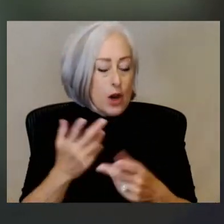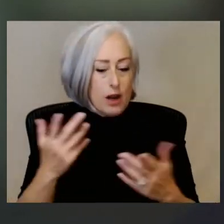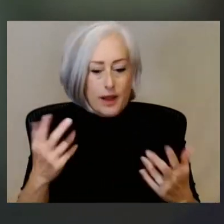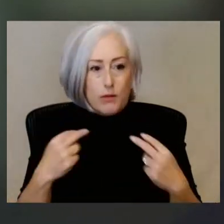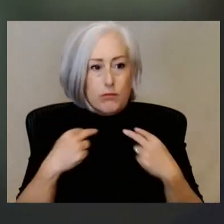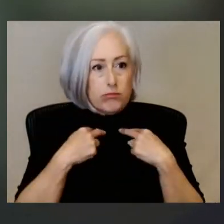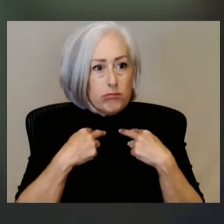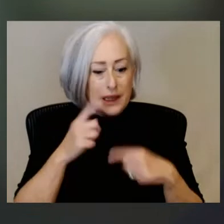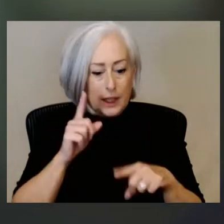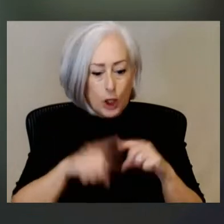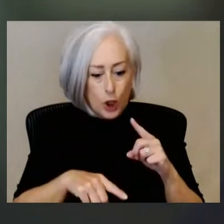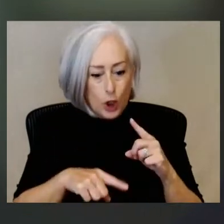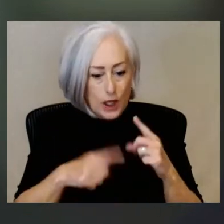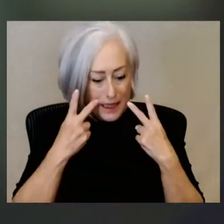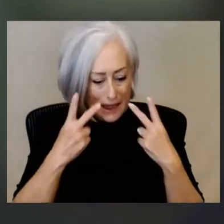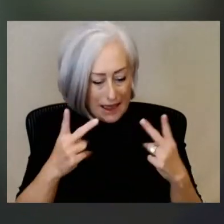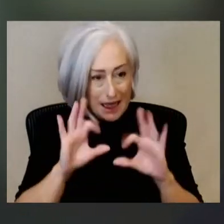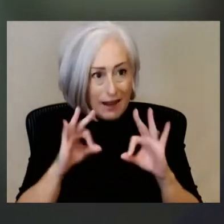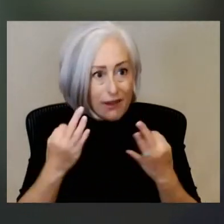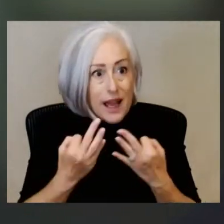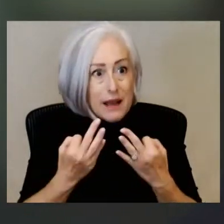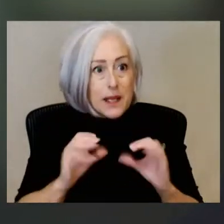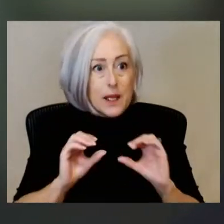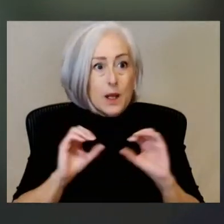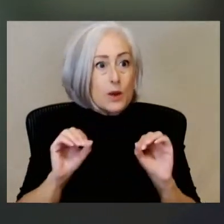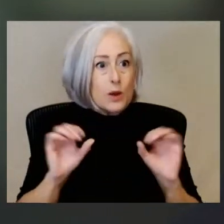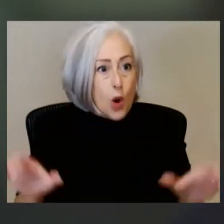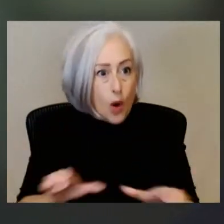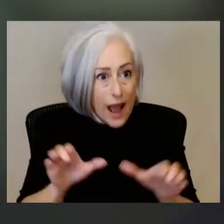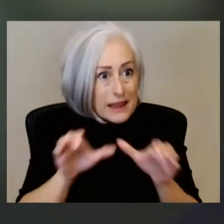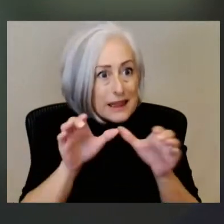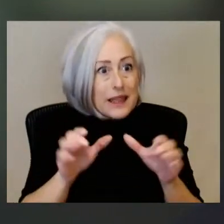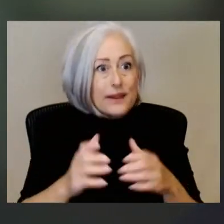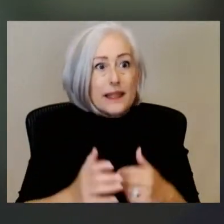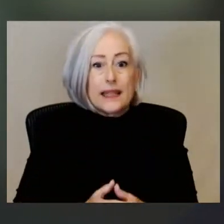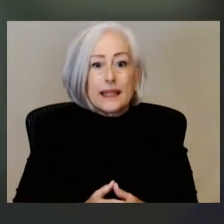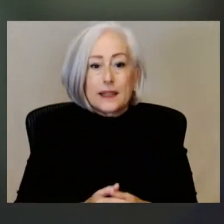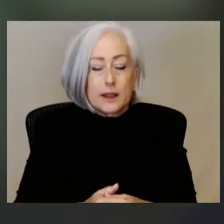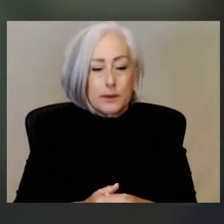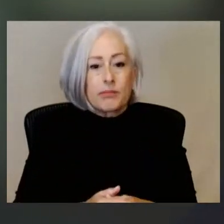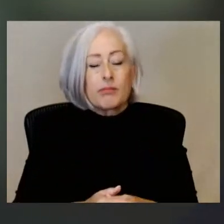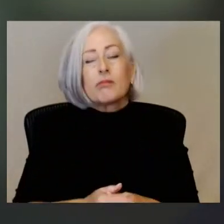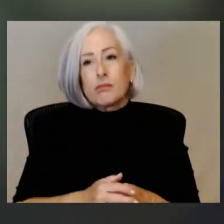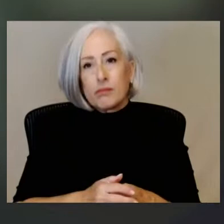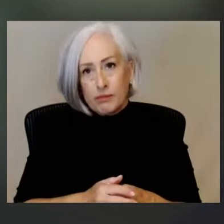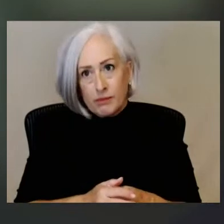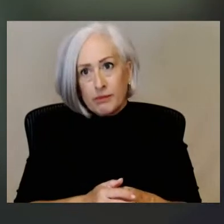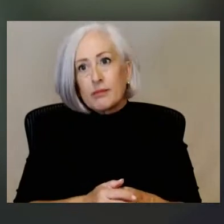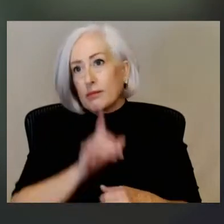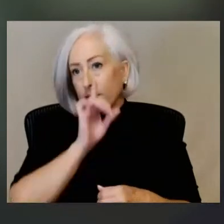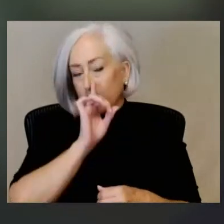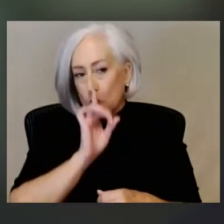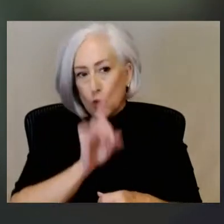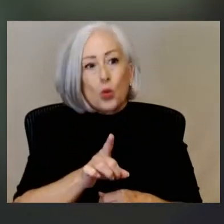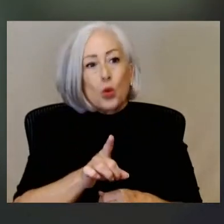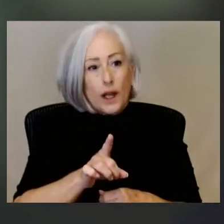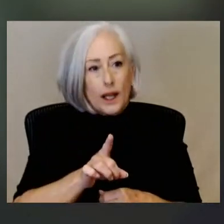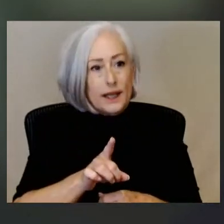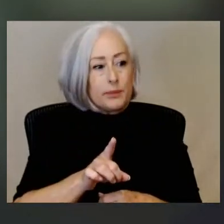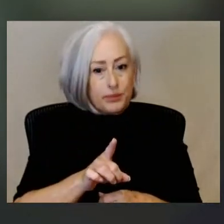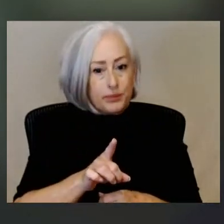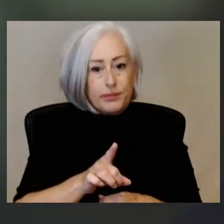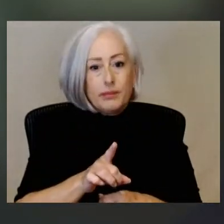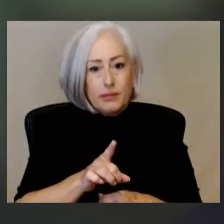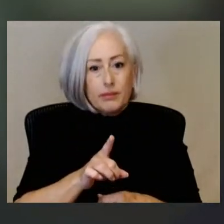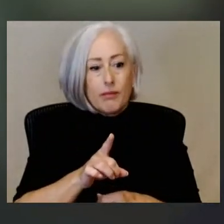and they didn't have the activities that keep them alive. I will tell you, it certainly was it underlined